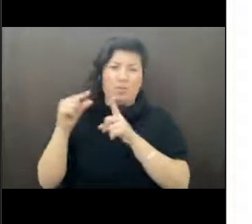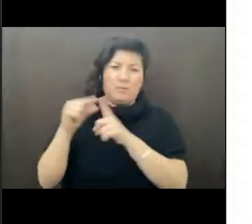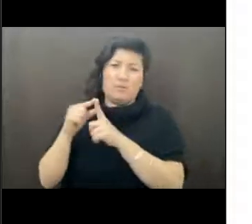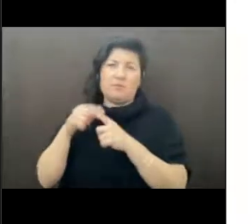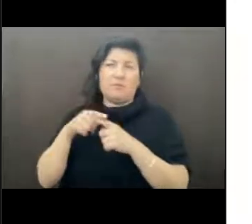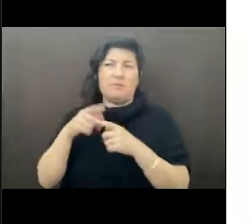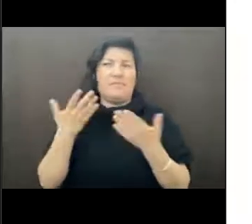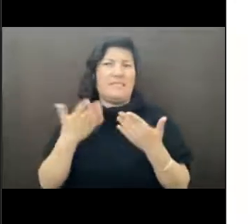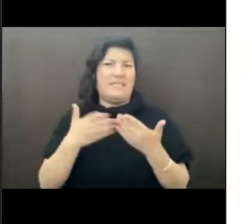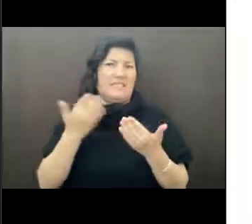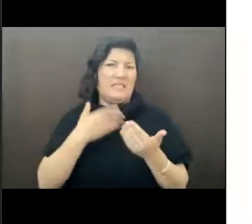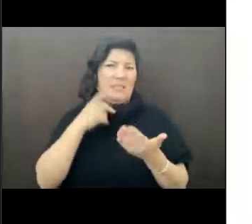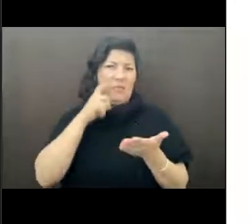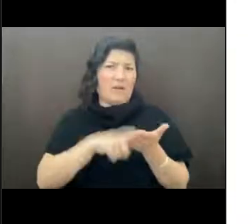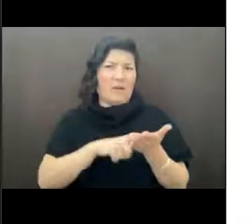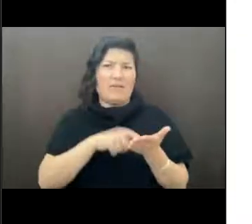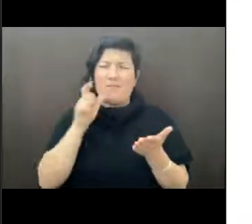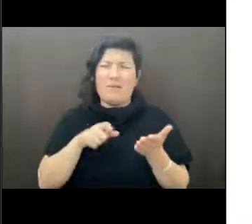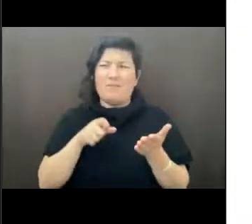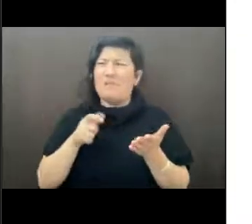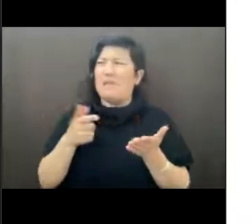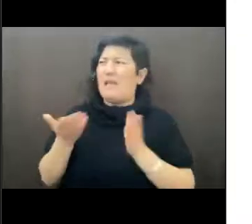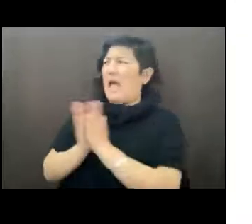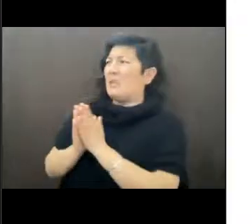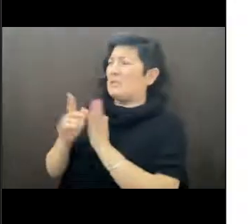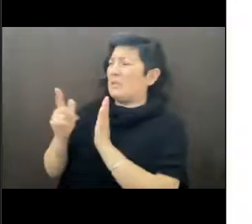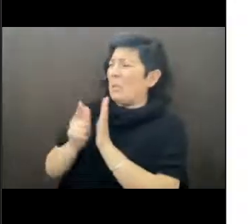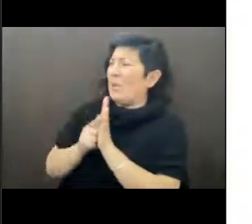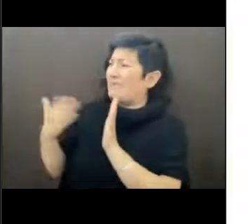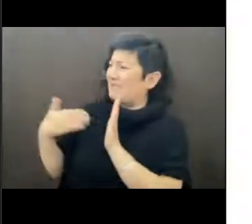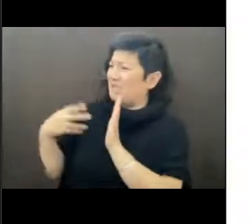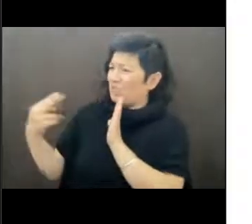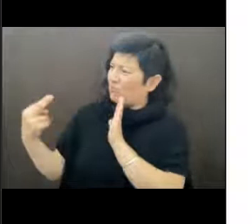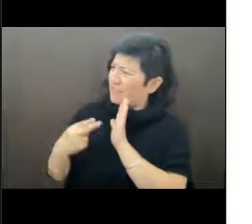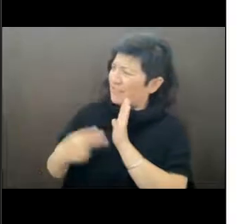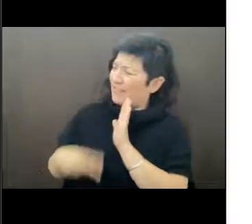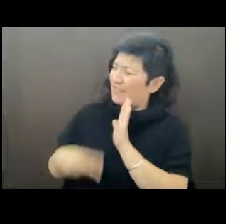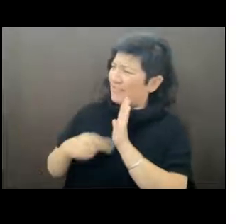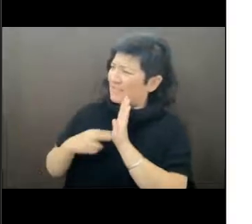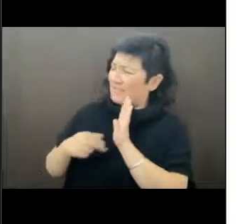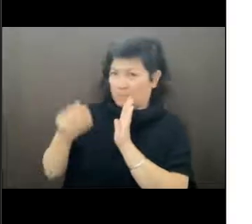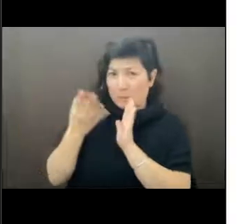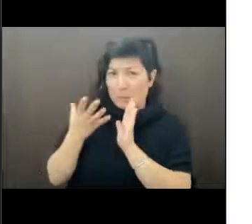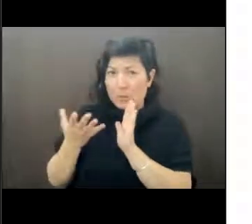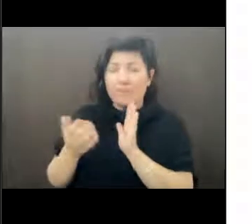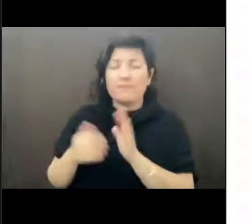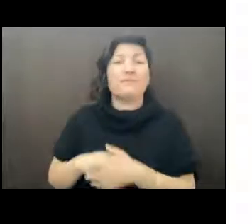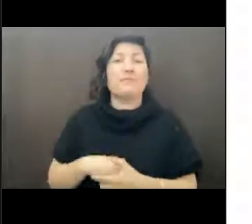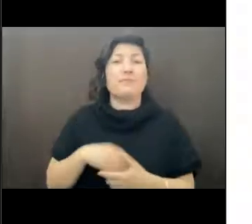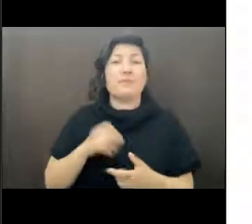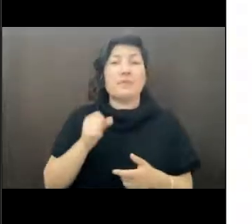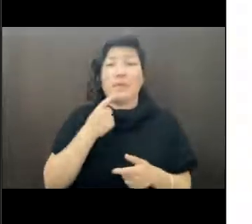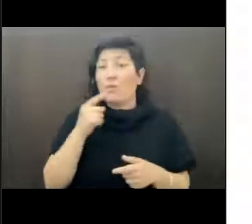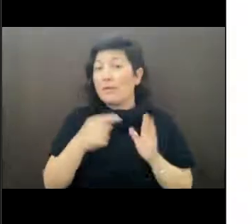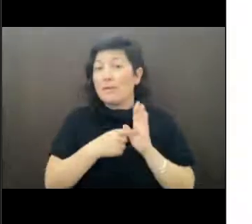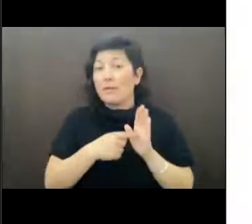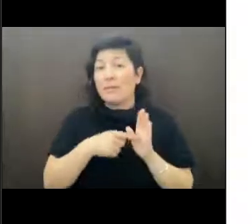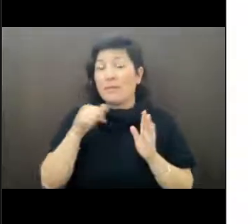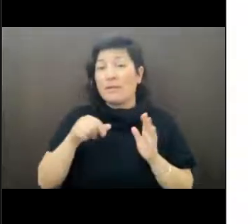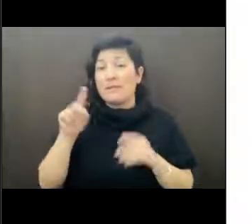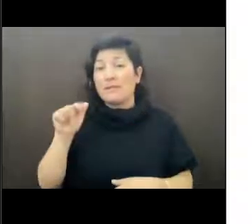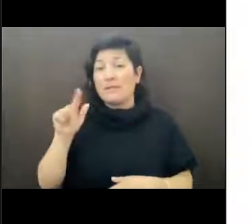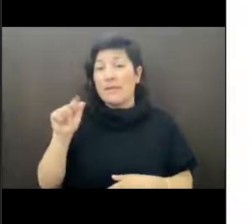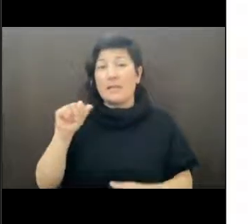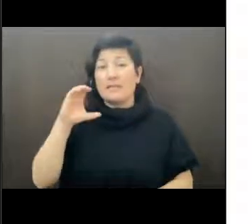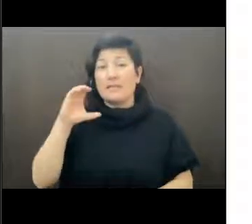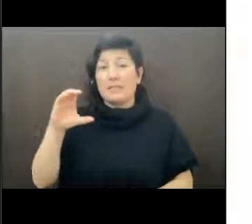don't have to go and ask your lawyer to read text. You can say, for example, this data comes with a CC0 license. Is